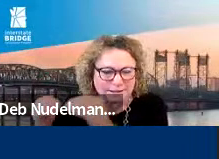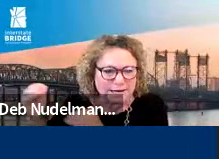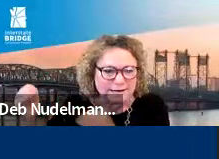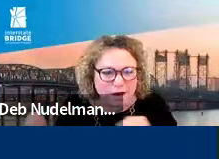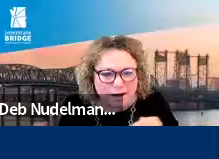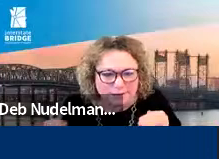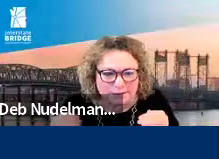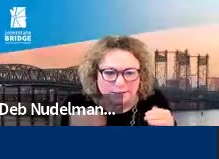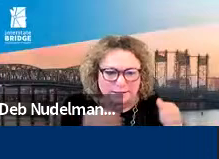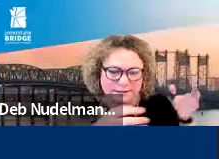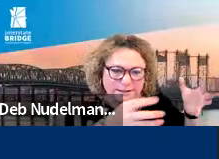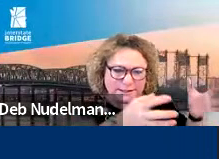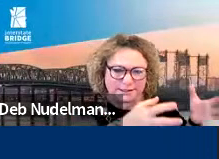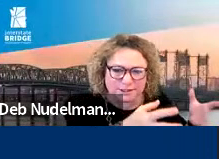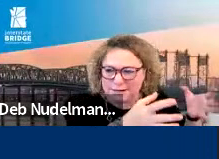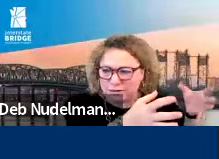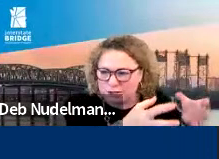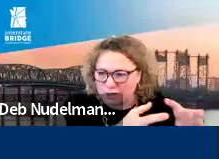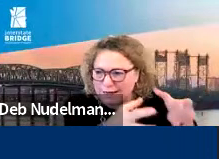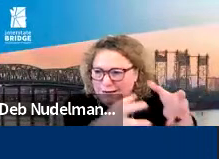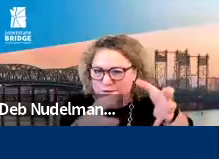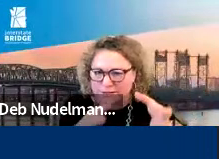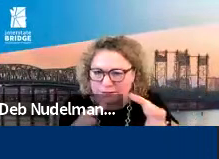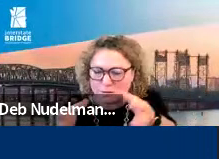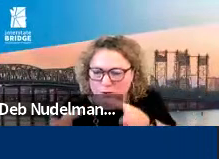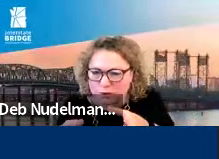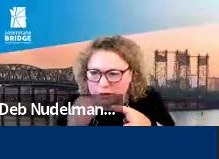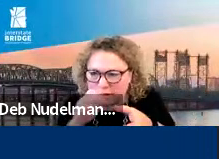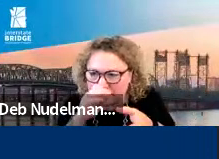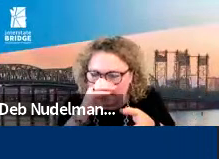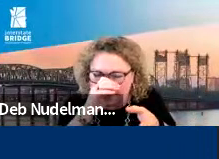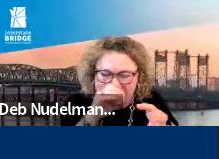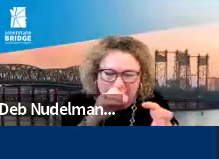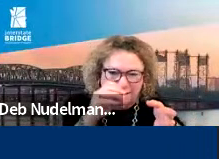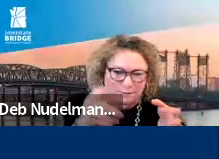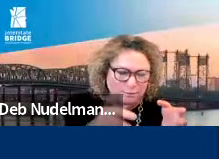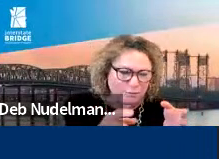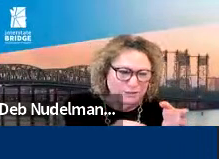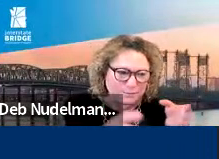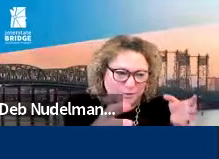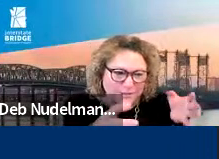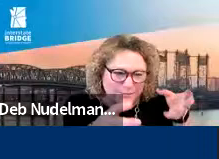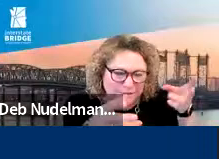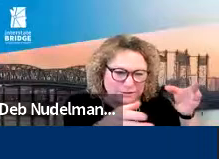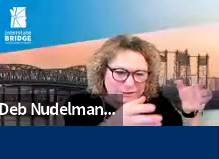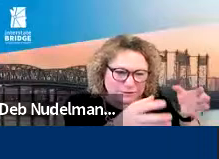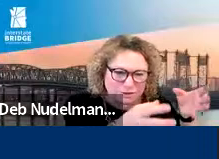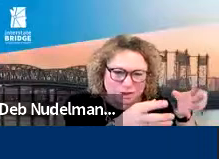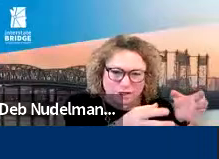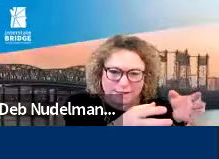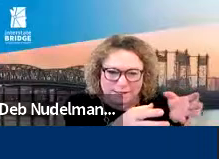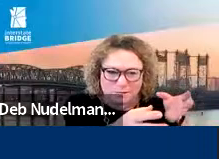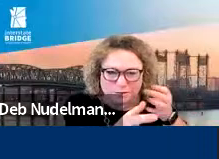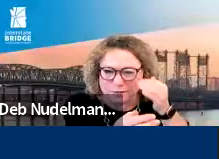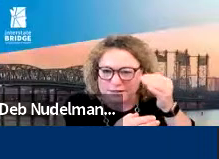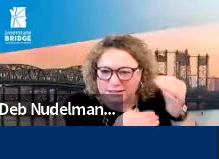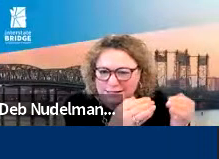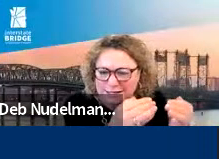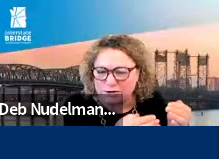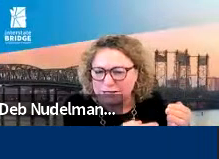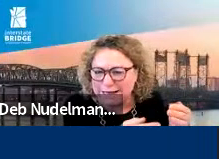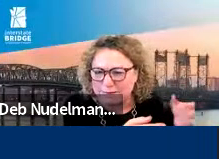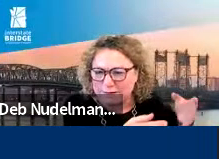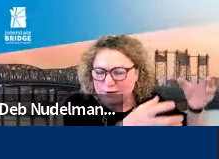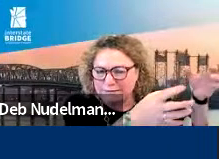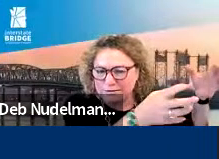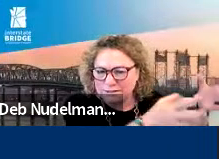next 6-9 months is each time we chunk out bits of the work, and appreciate President Peterson. The first chunk is we're going to be